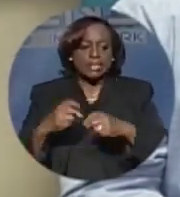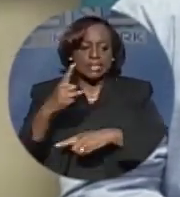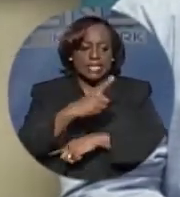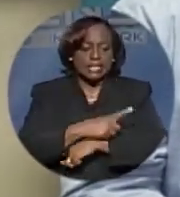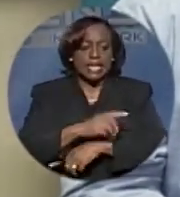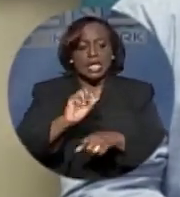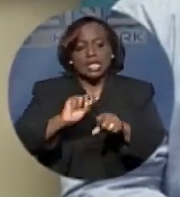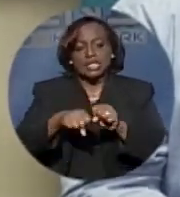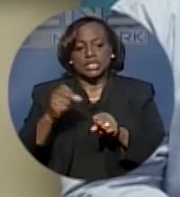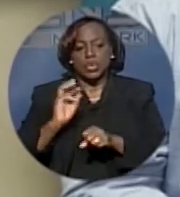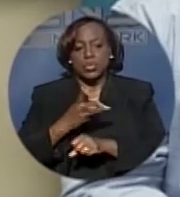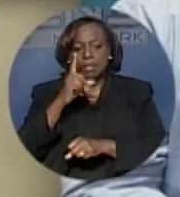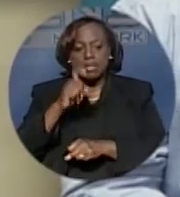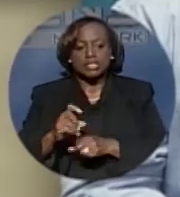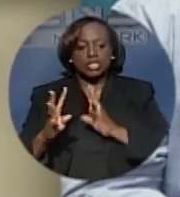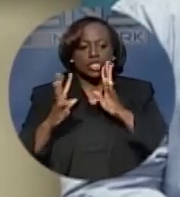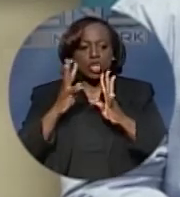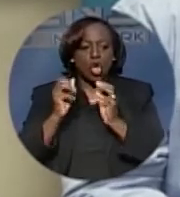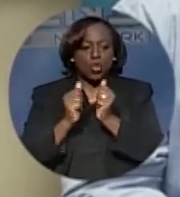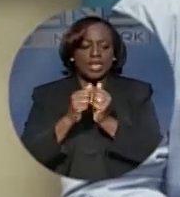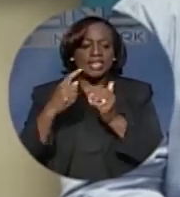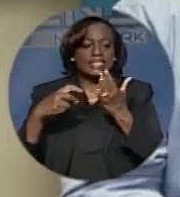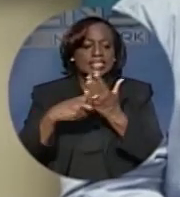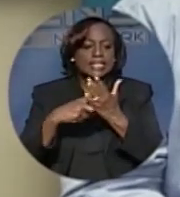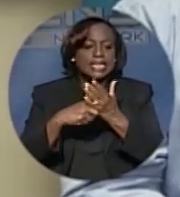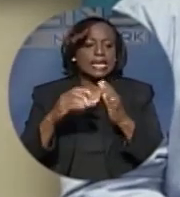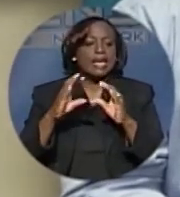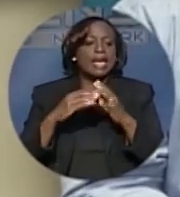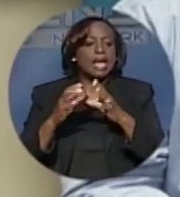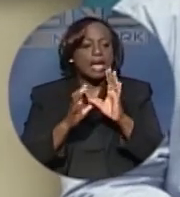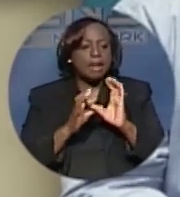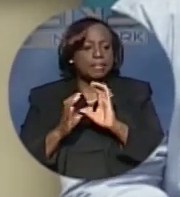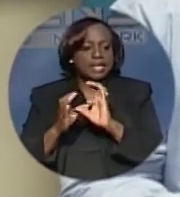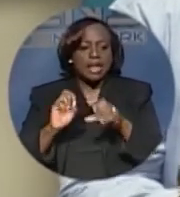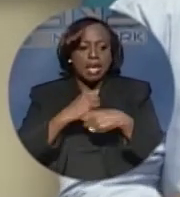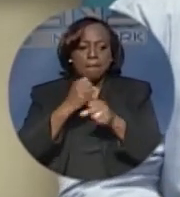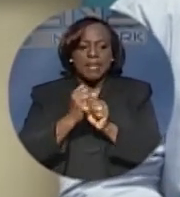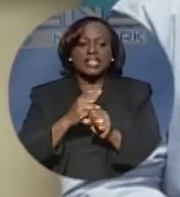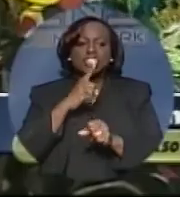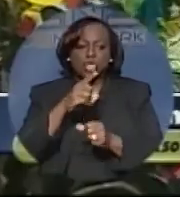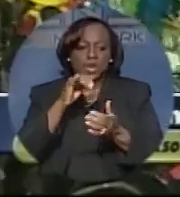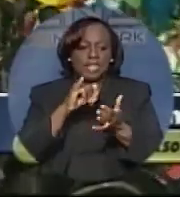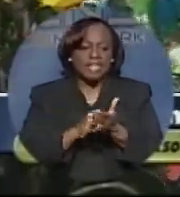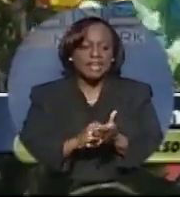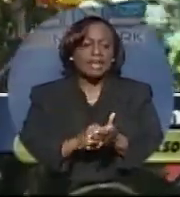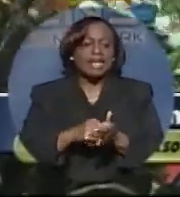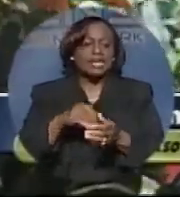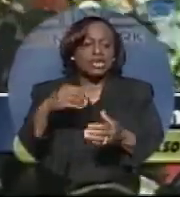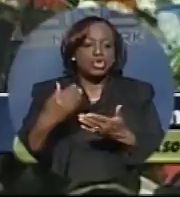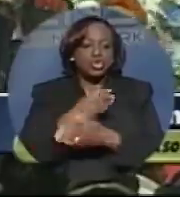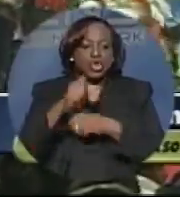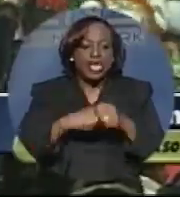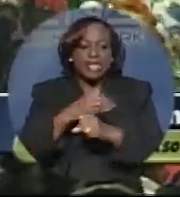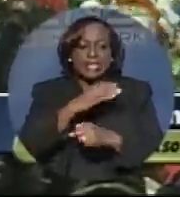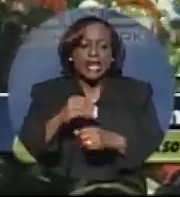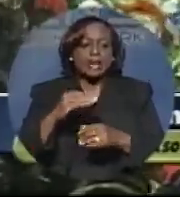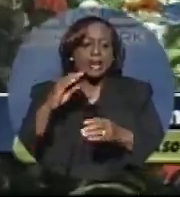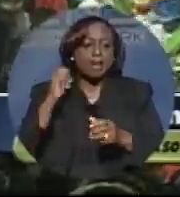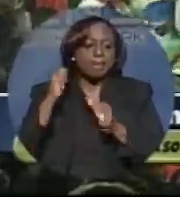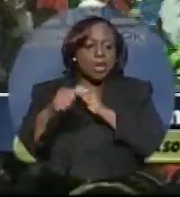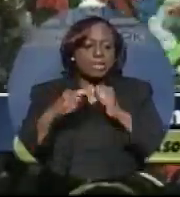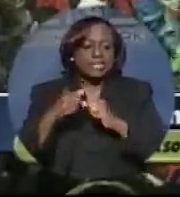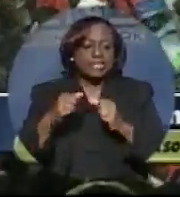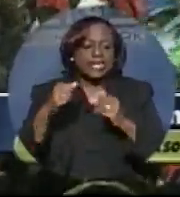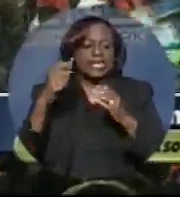if we can ensure that it's a clear delineation between one parade and the next. With apologies made and